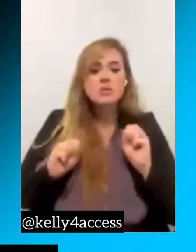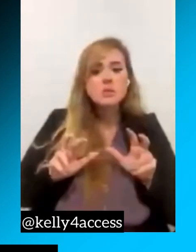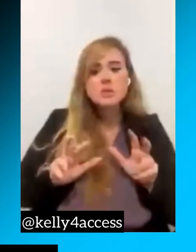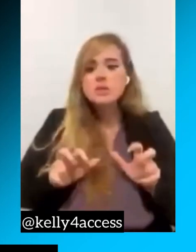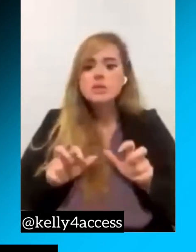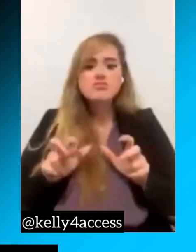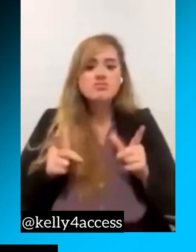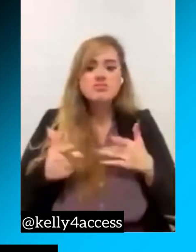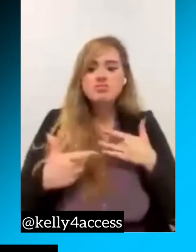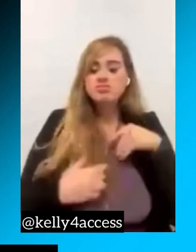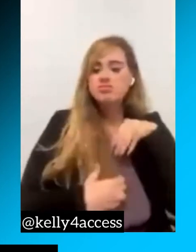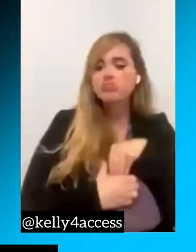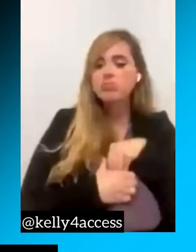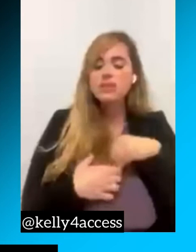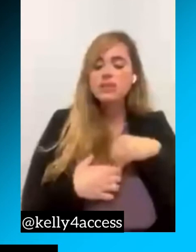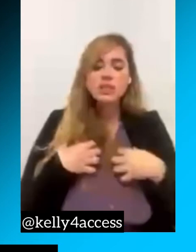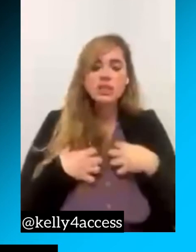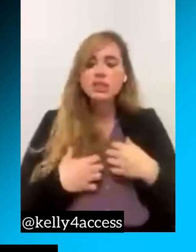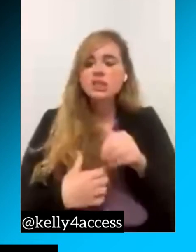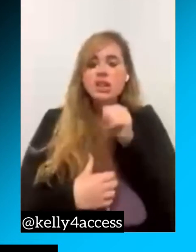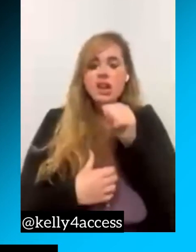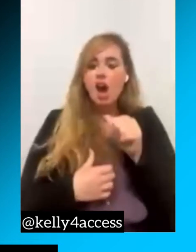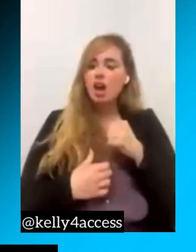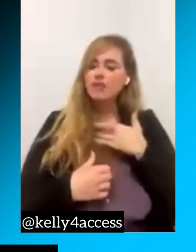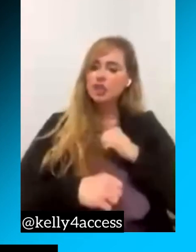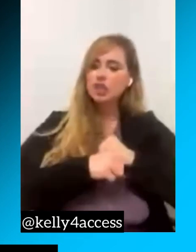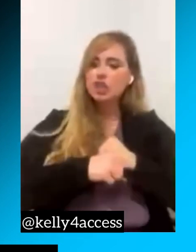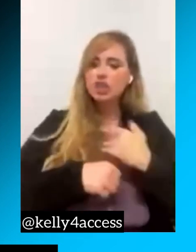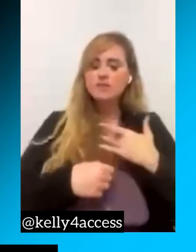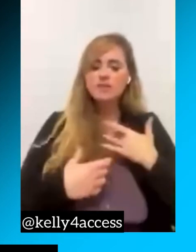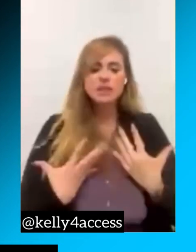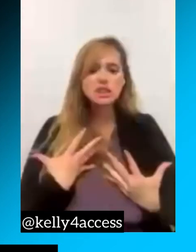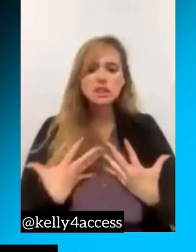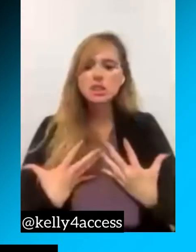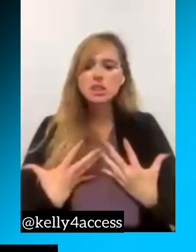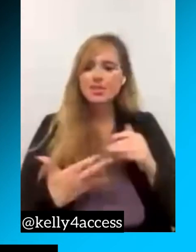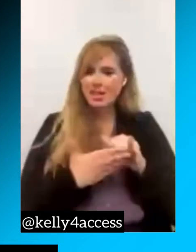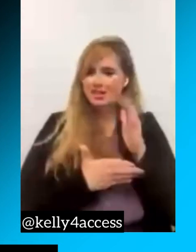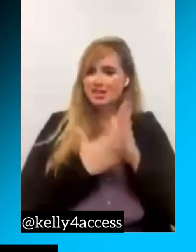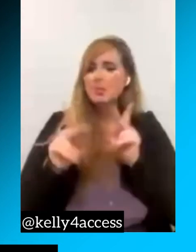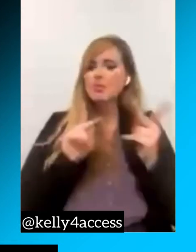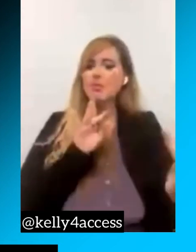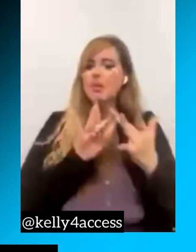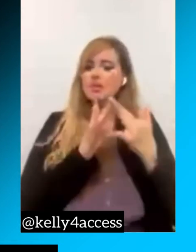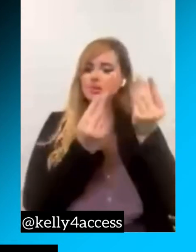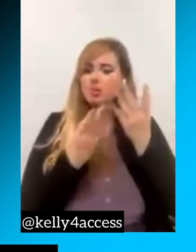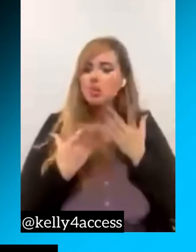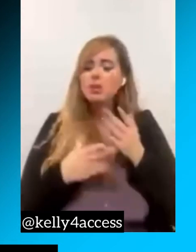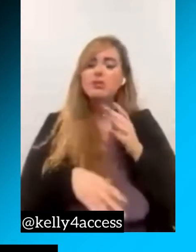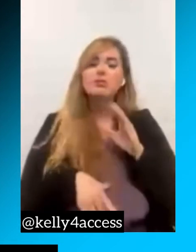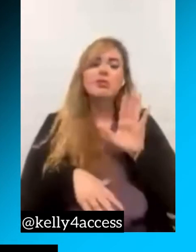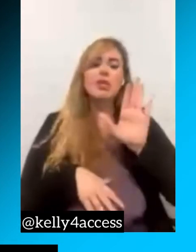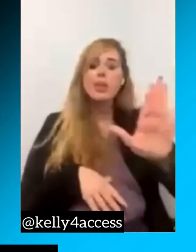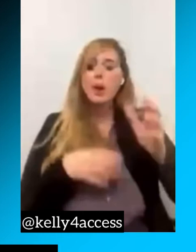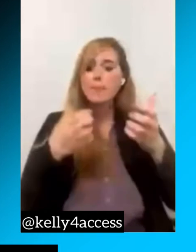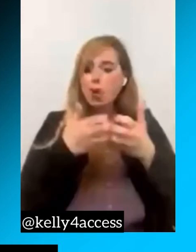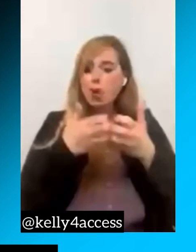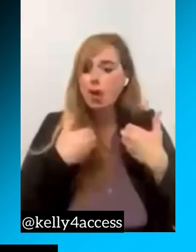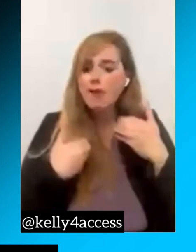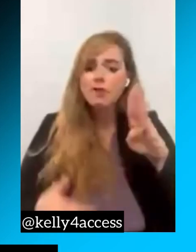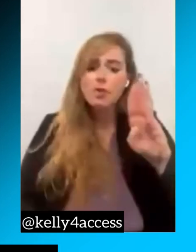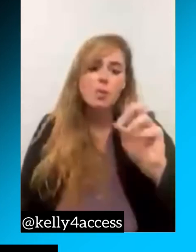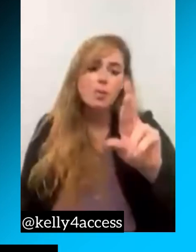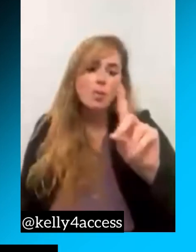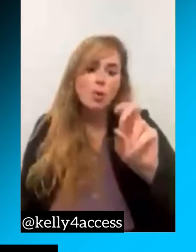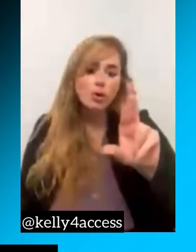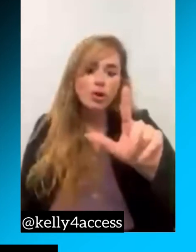insecurities. And someone actually reached out to me and said that their partner has like borderline issues or borderline, I don't know what's